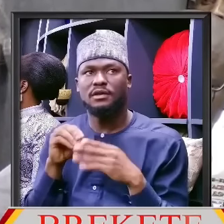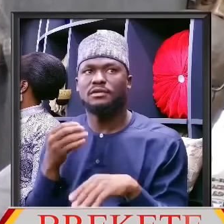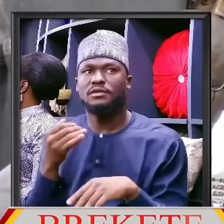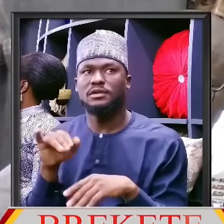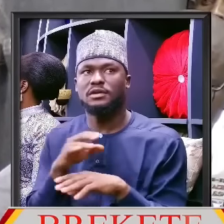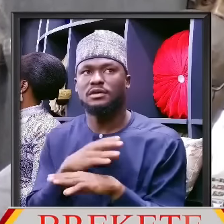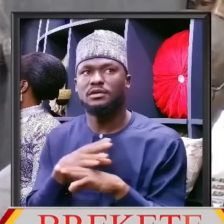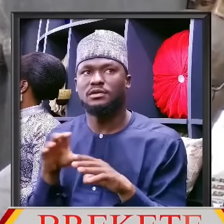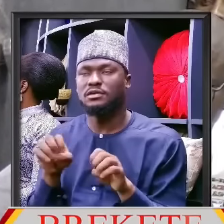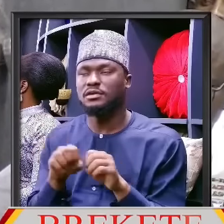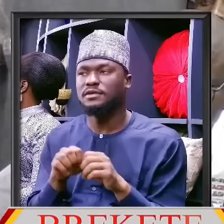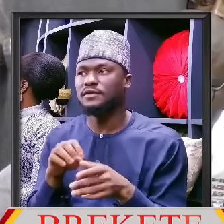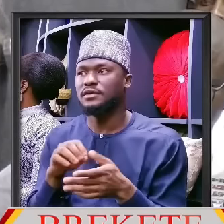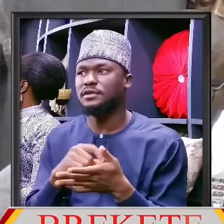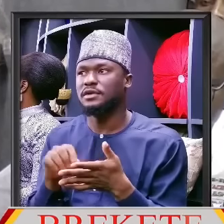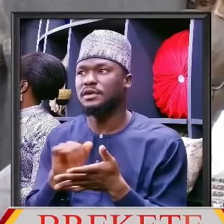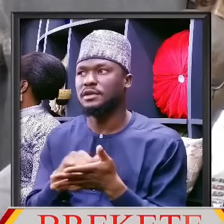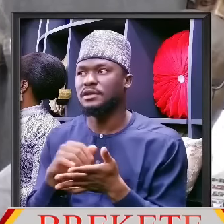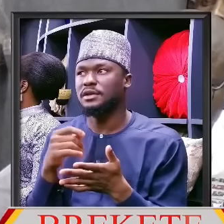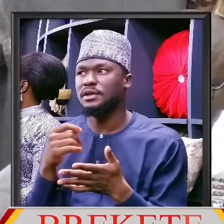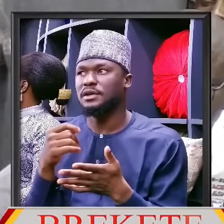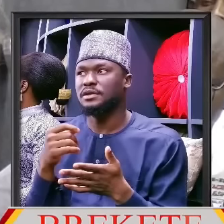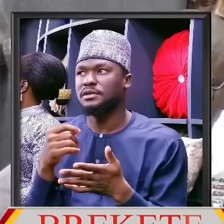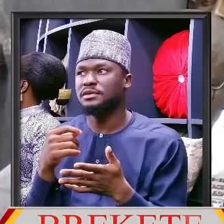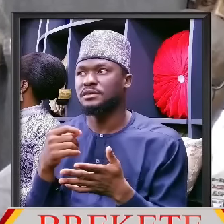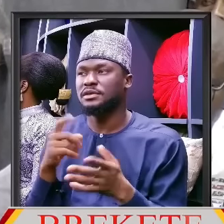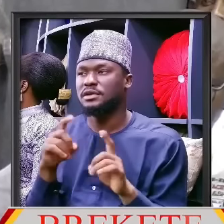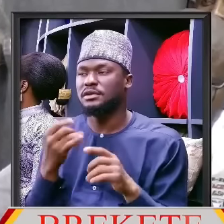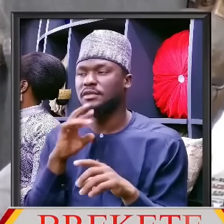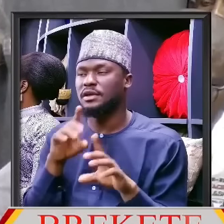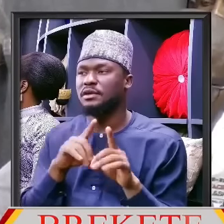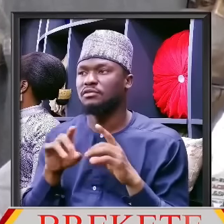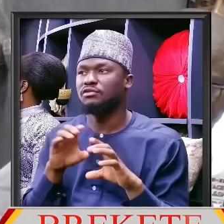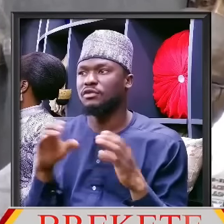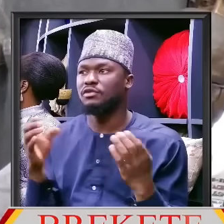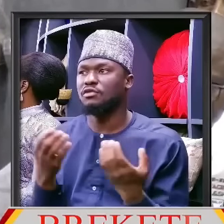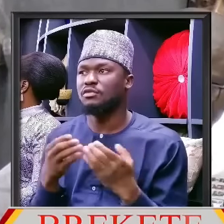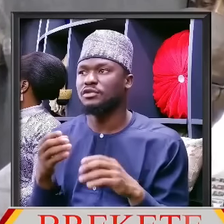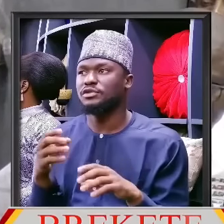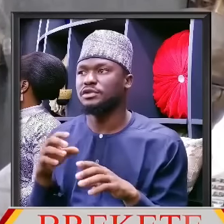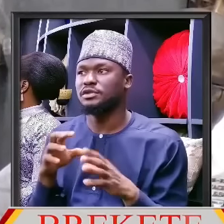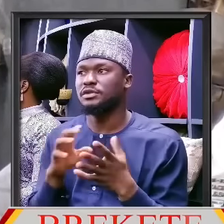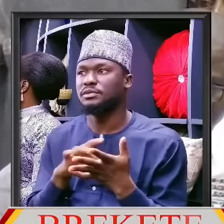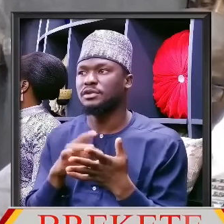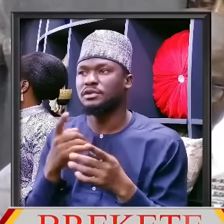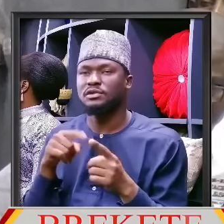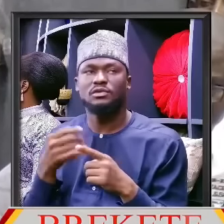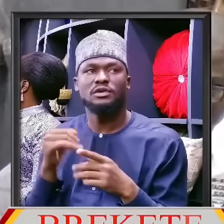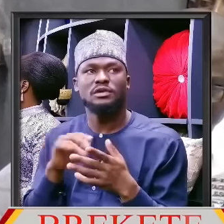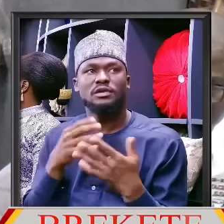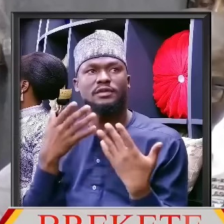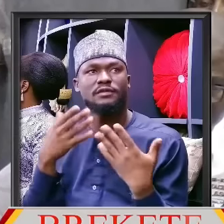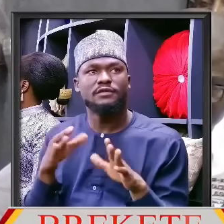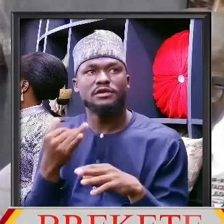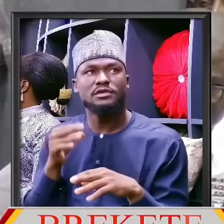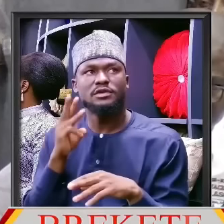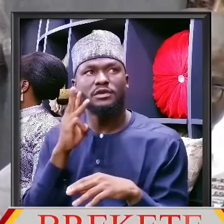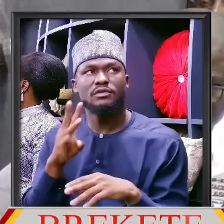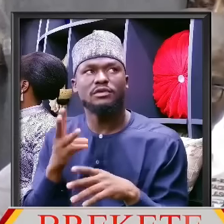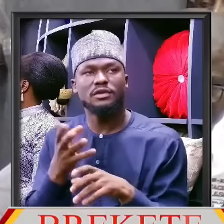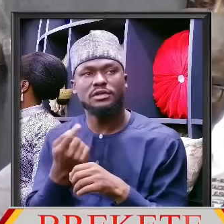don't even write end of posting exam. Now, community medicine they do now. 8 weeks. When they do and finish, they go start their part of fast, they take